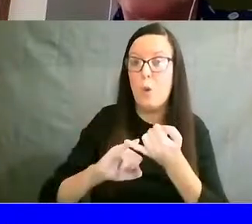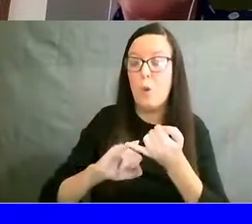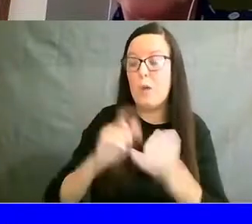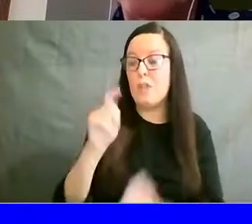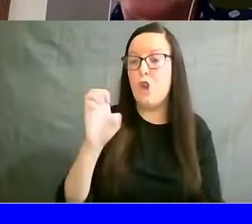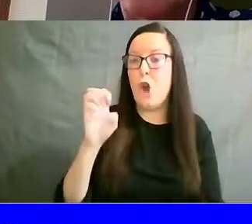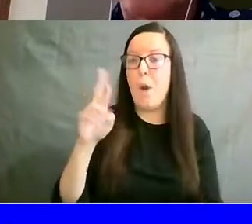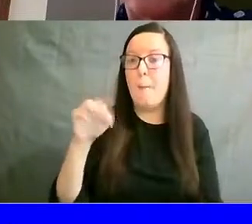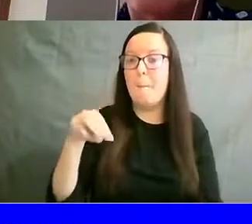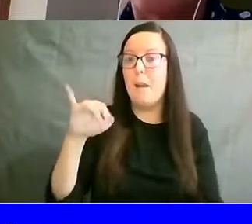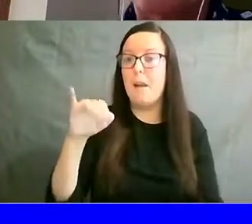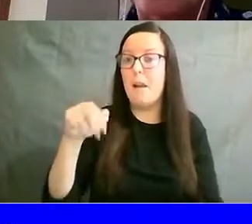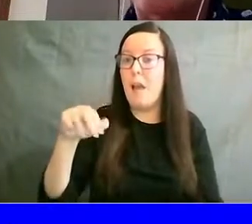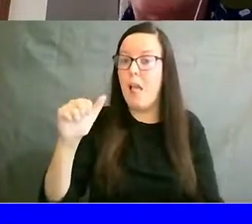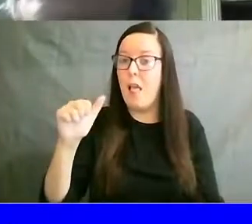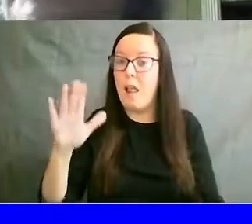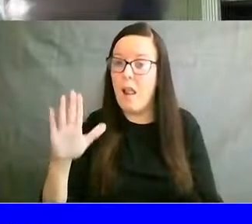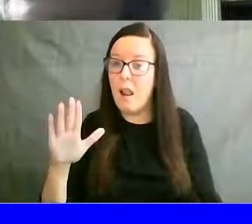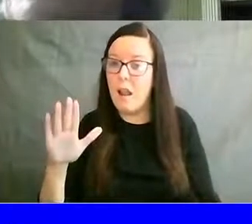context?